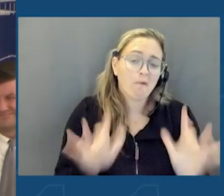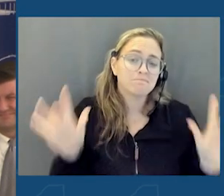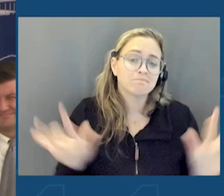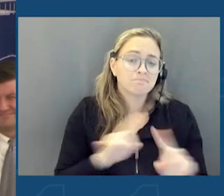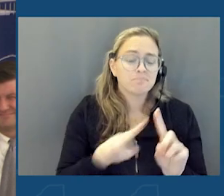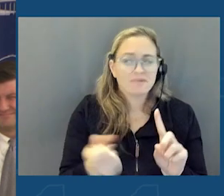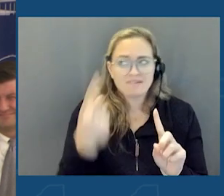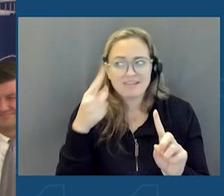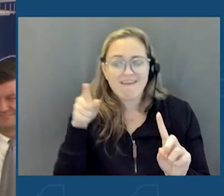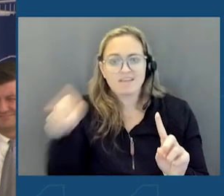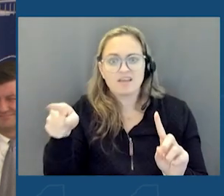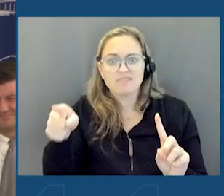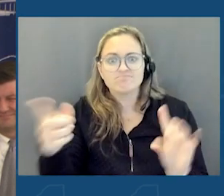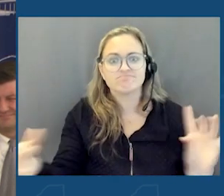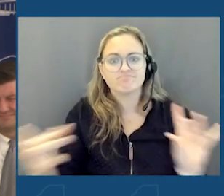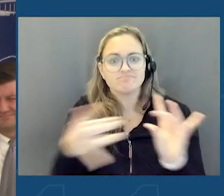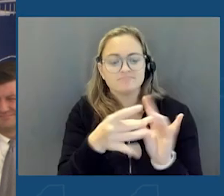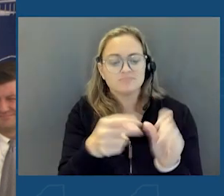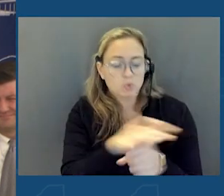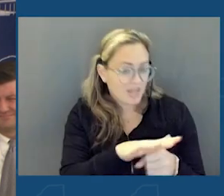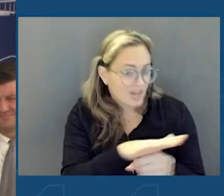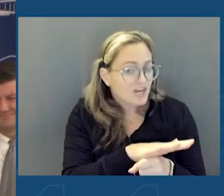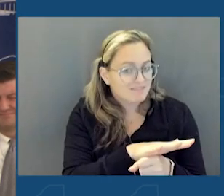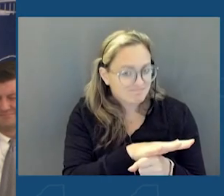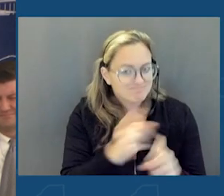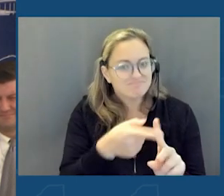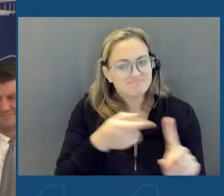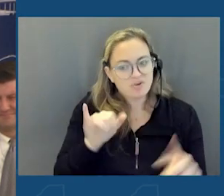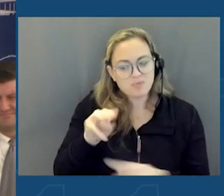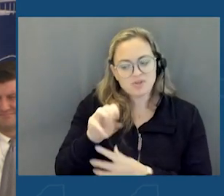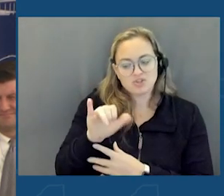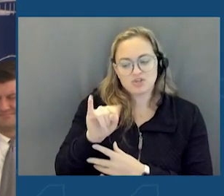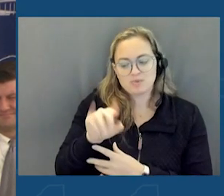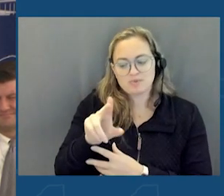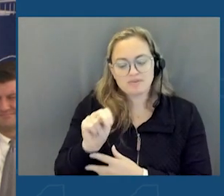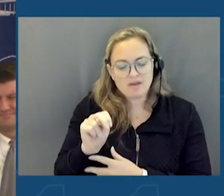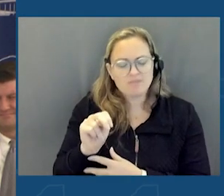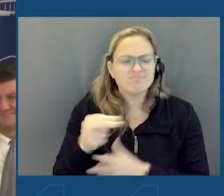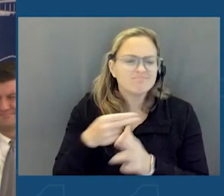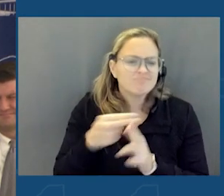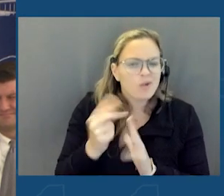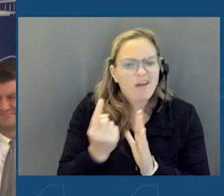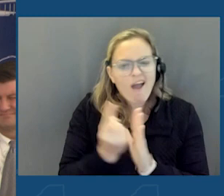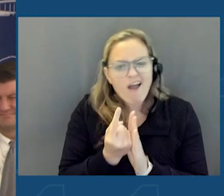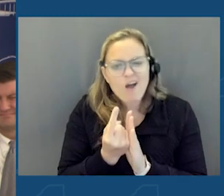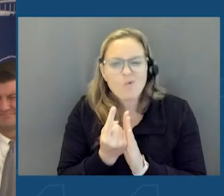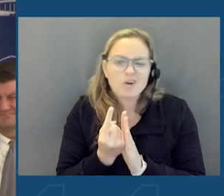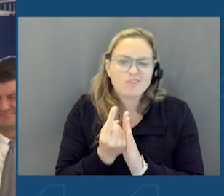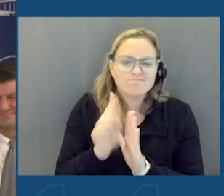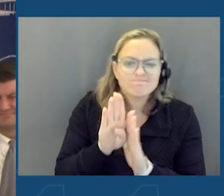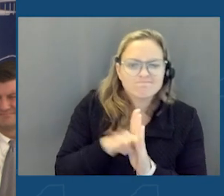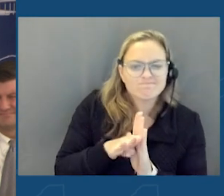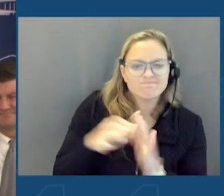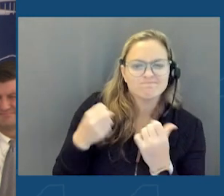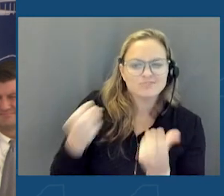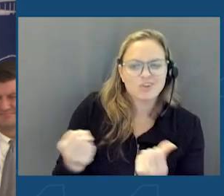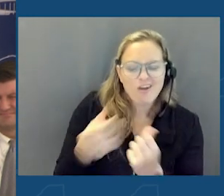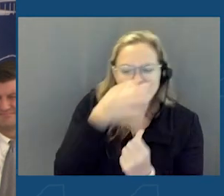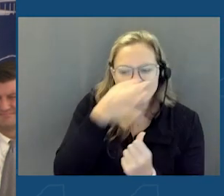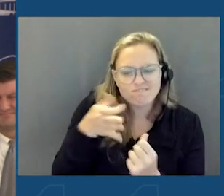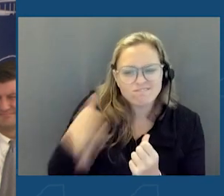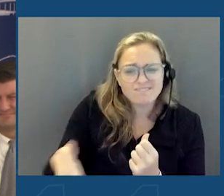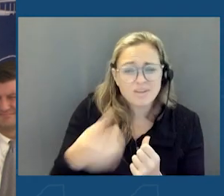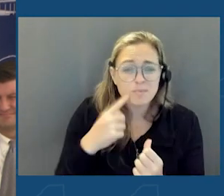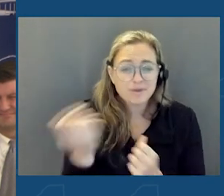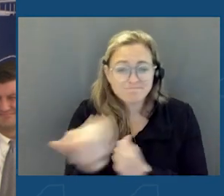also has connections to the area as he is from Jamestown, just a quick hour-and-a-half drive down the road. Are we getting the sense here that all